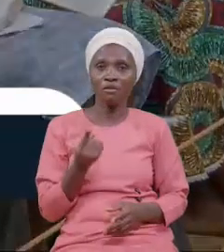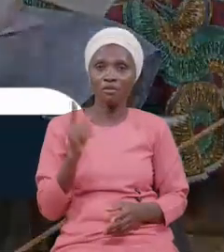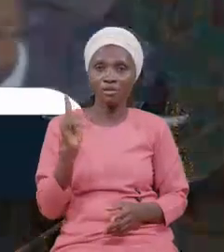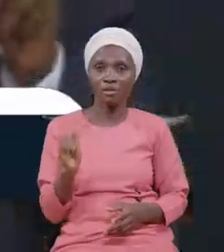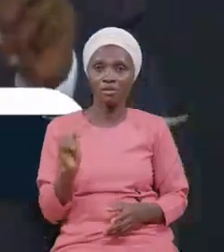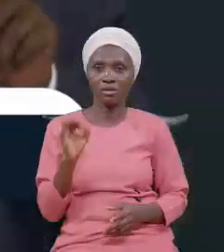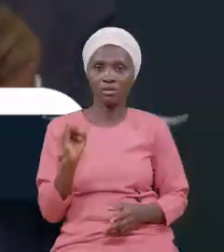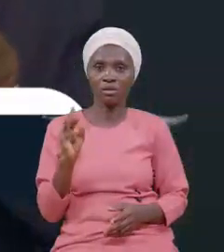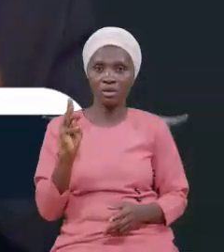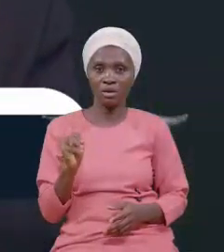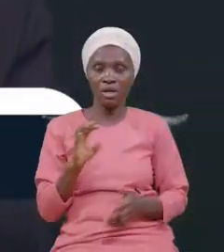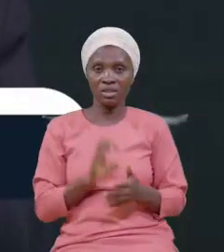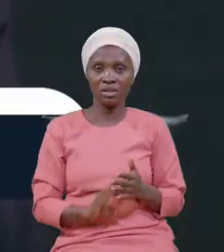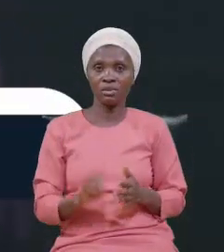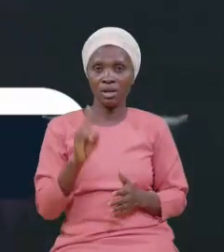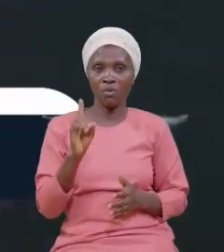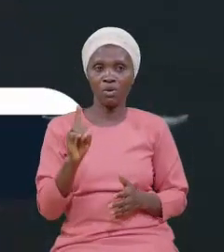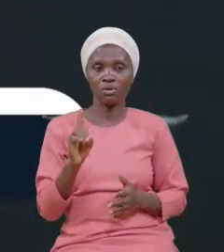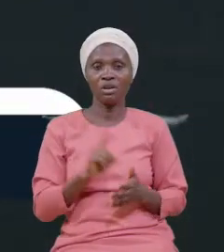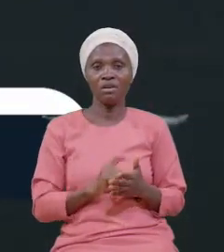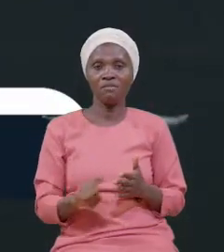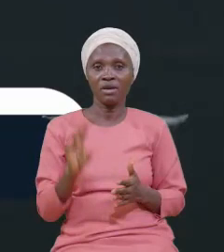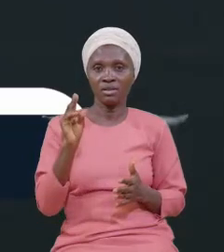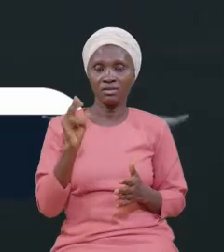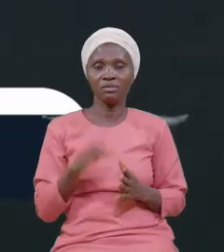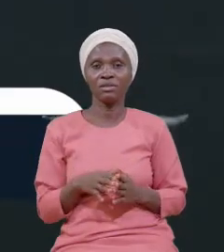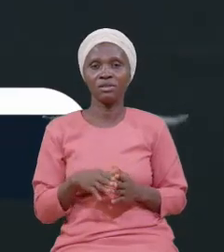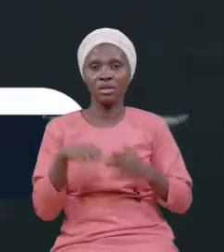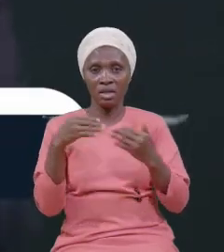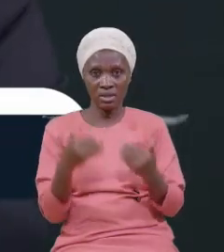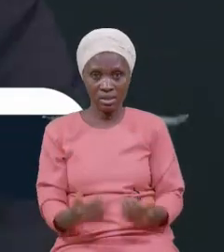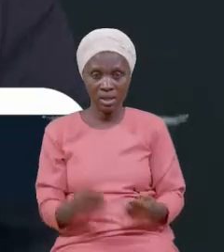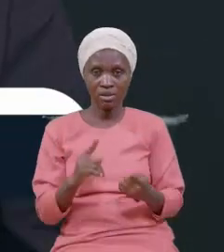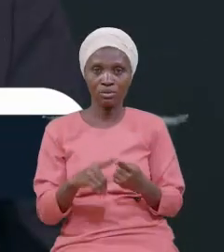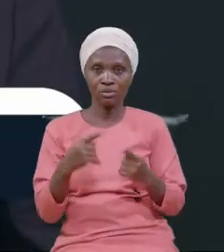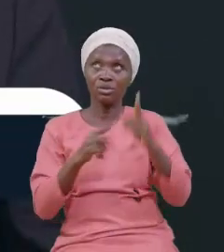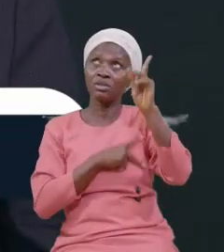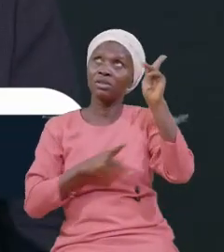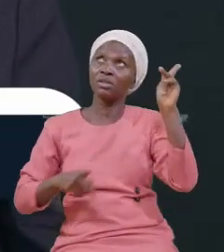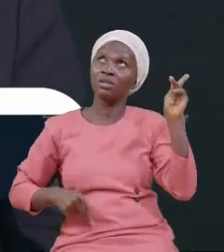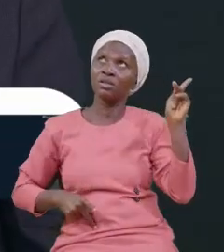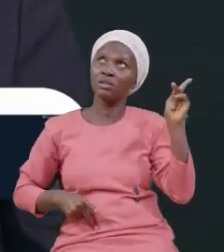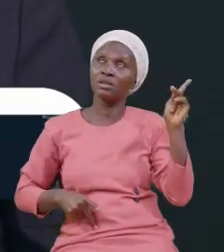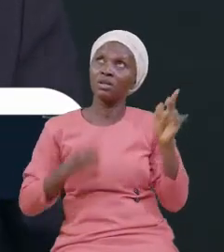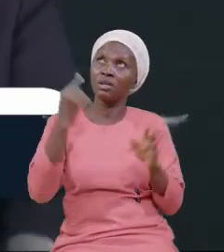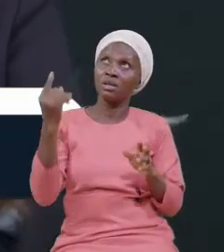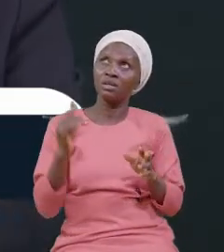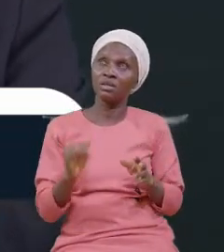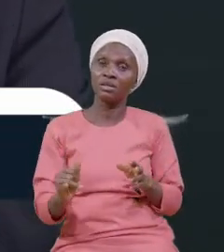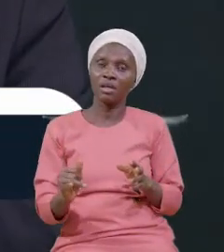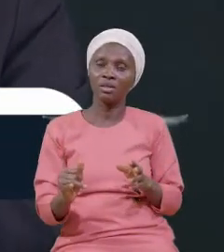the King eternal, immortal, invisible,